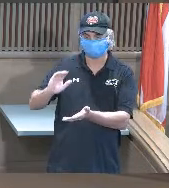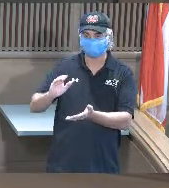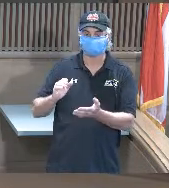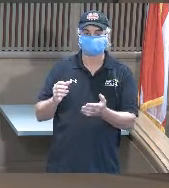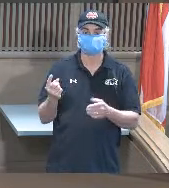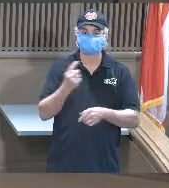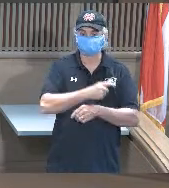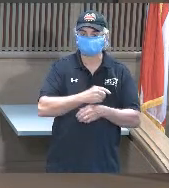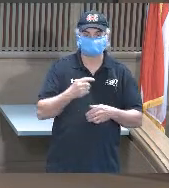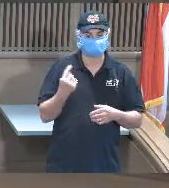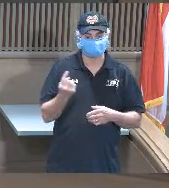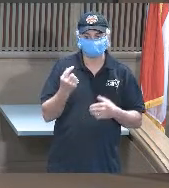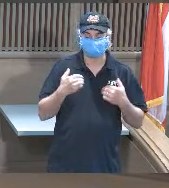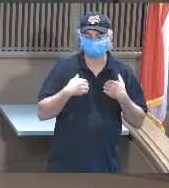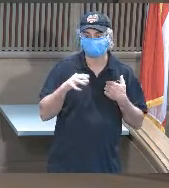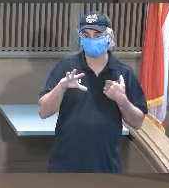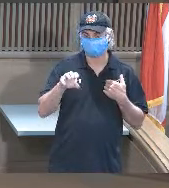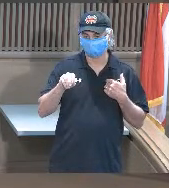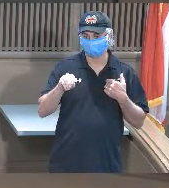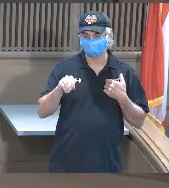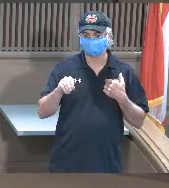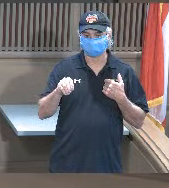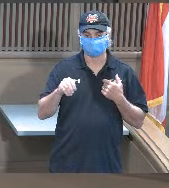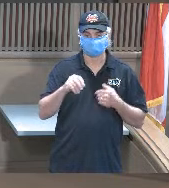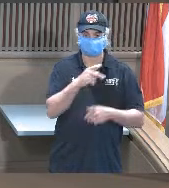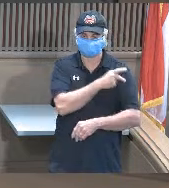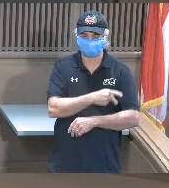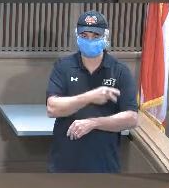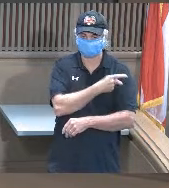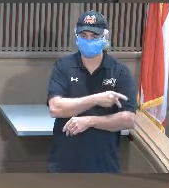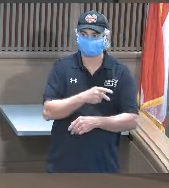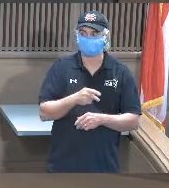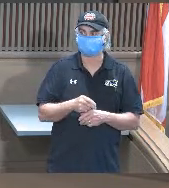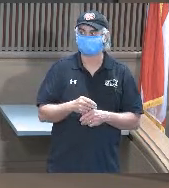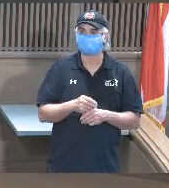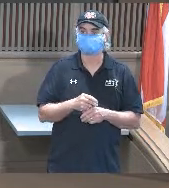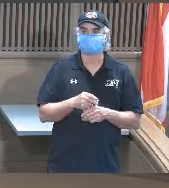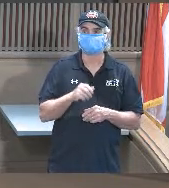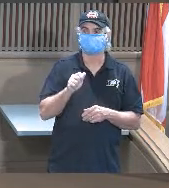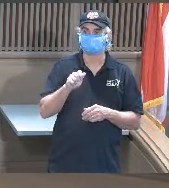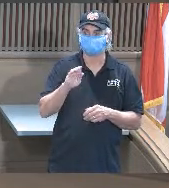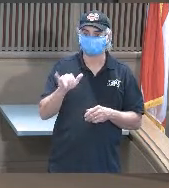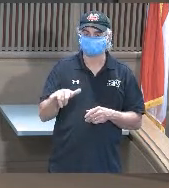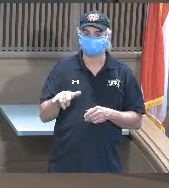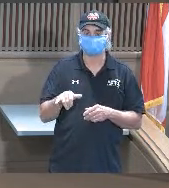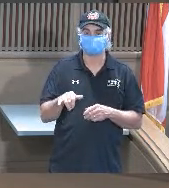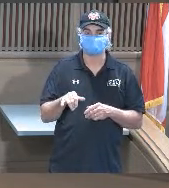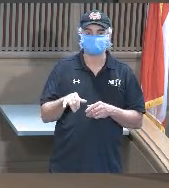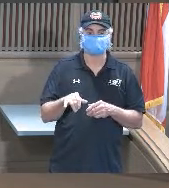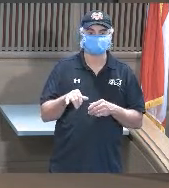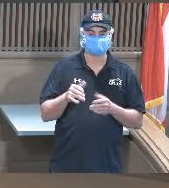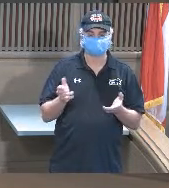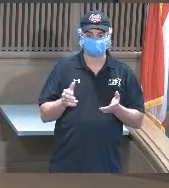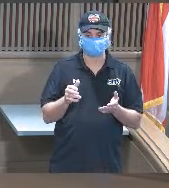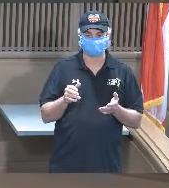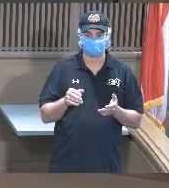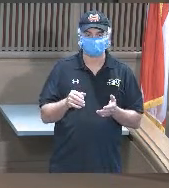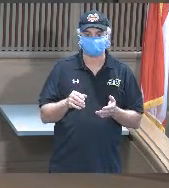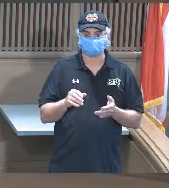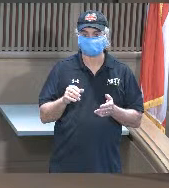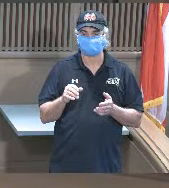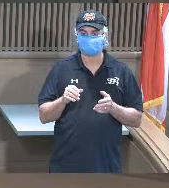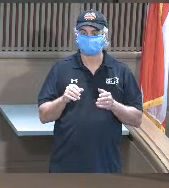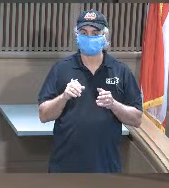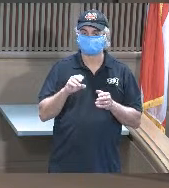COVID patients in our health system. That includes 51 patients here in Albany, 7 in Sumter, and 0 in Worth